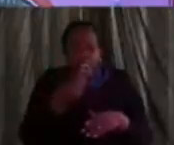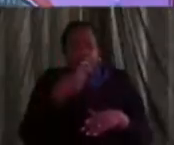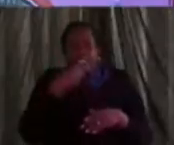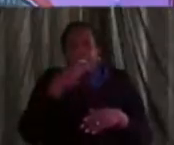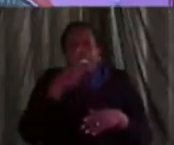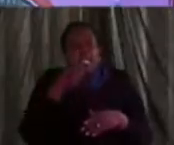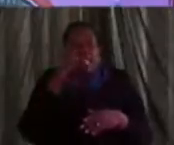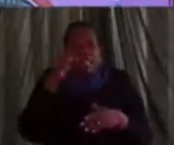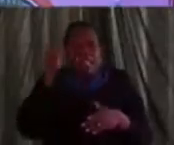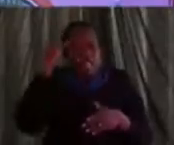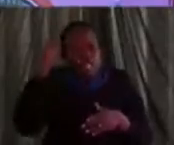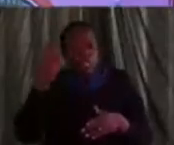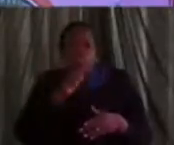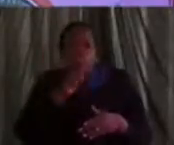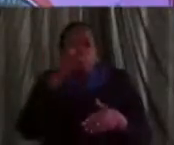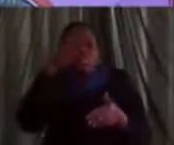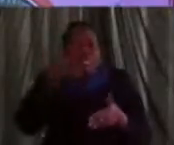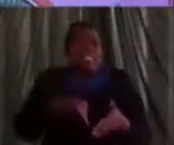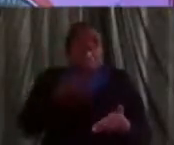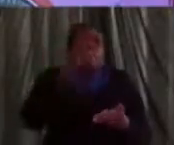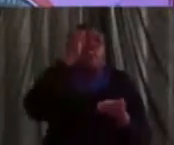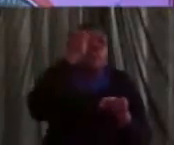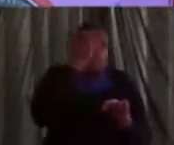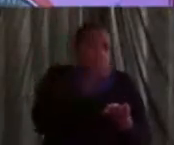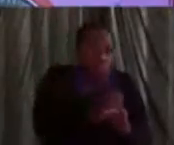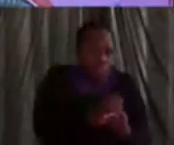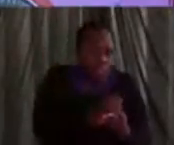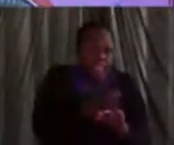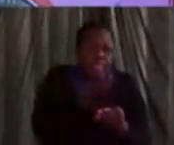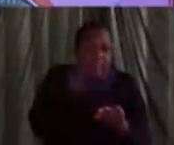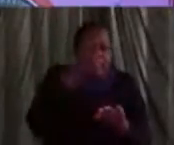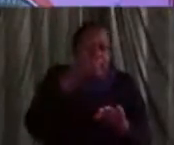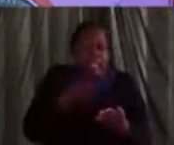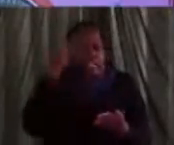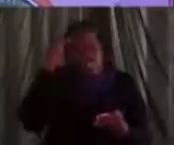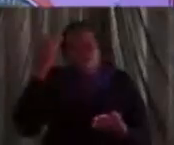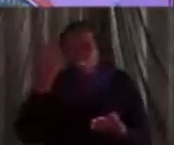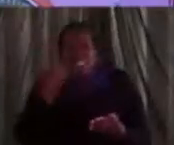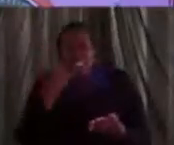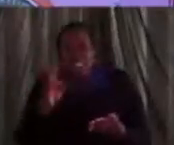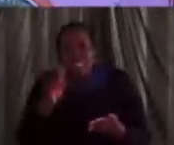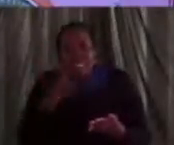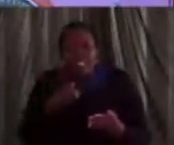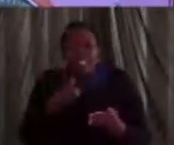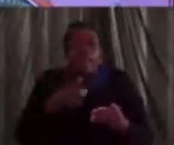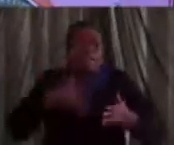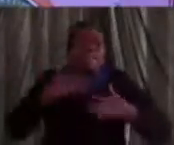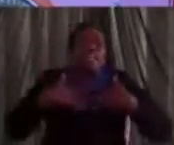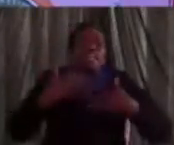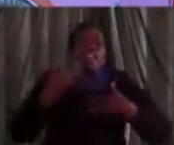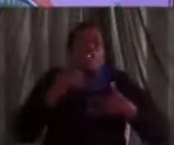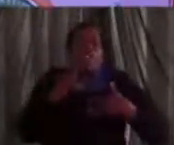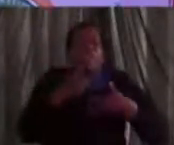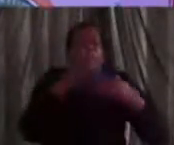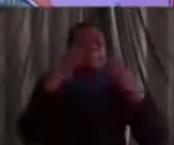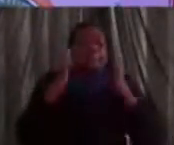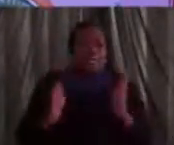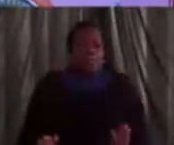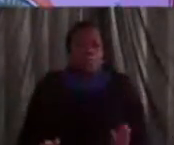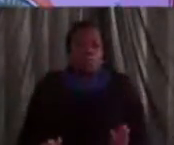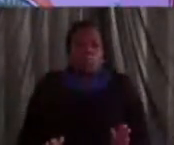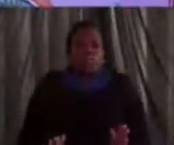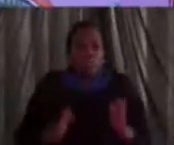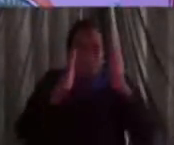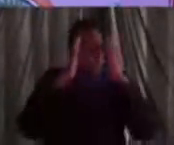office. The issue is the conduct of the parties or one of the parties. That is what would constitute